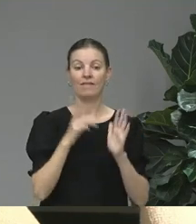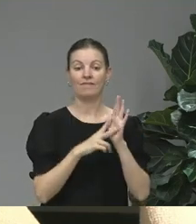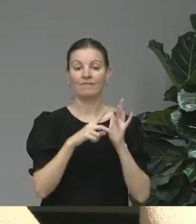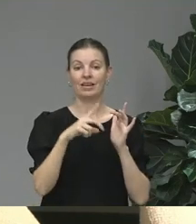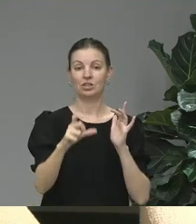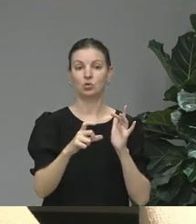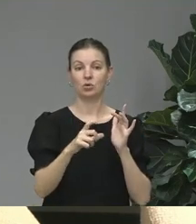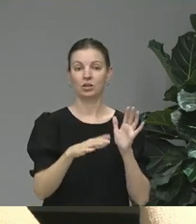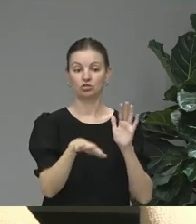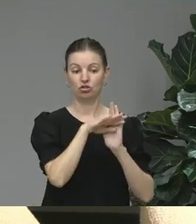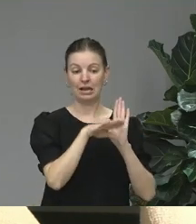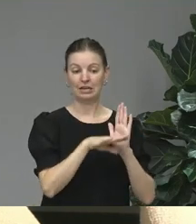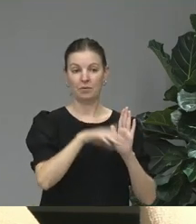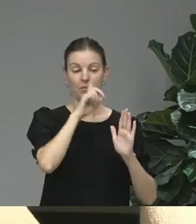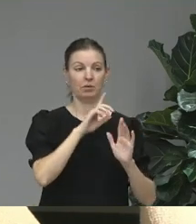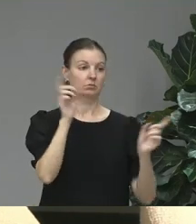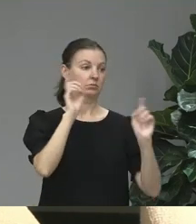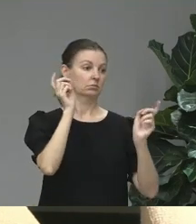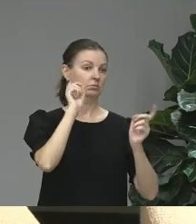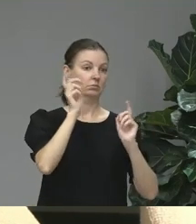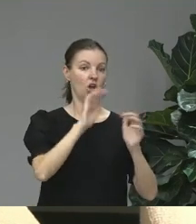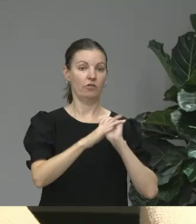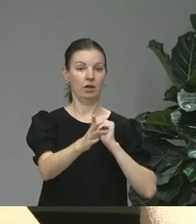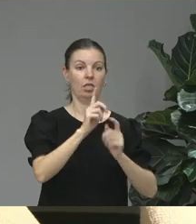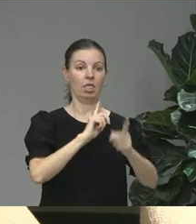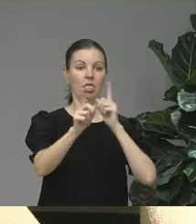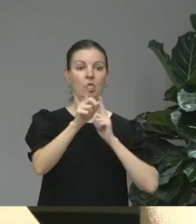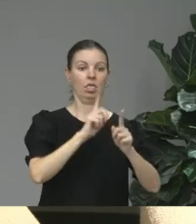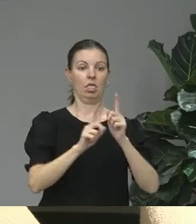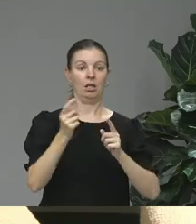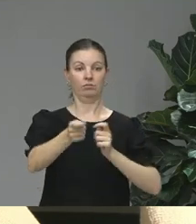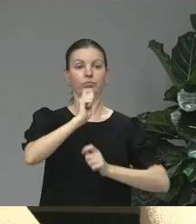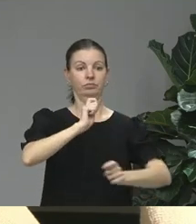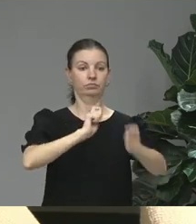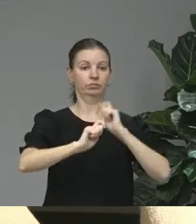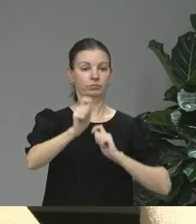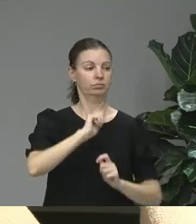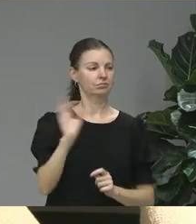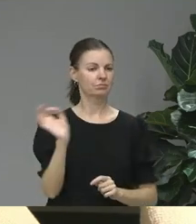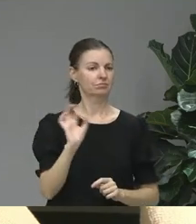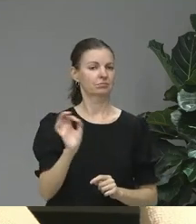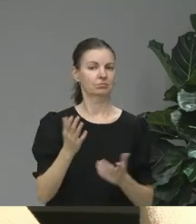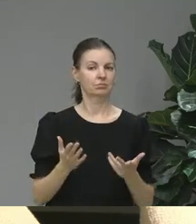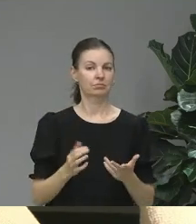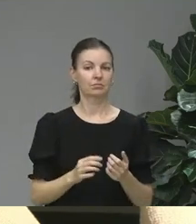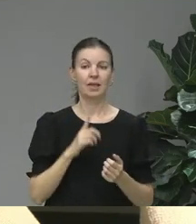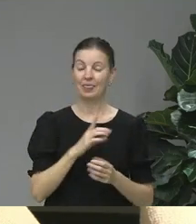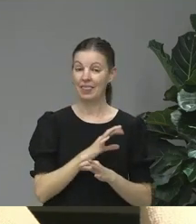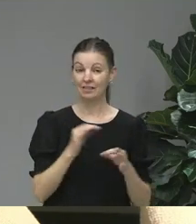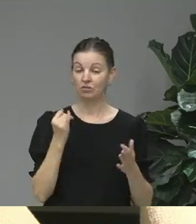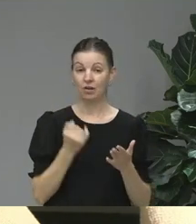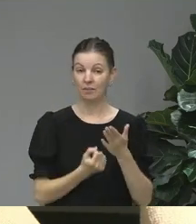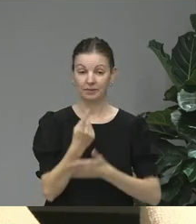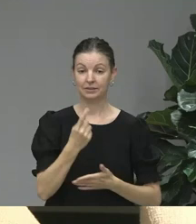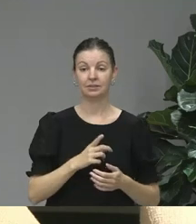this flood of litigation. And in fact, that hasn't been the case, but that's not necessary. I don't see that as a failure as well. I mean,